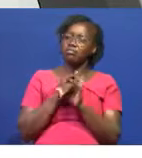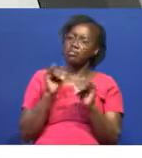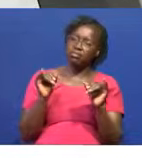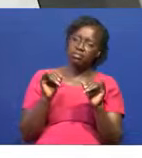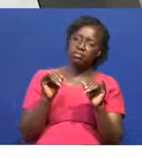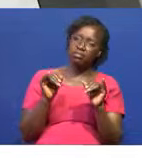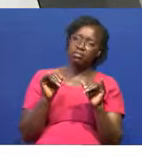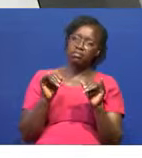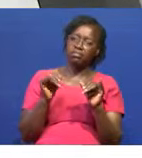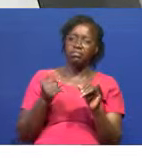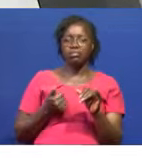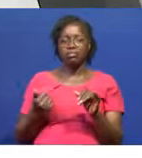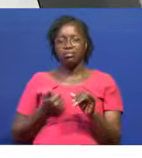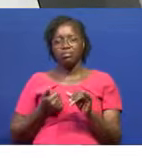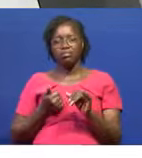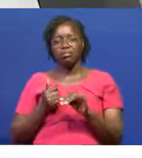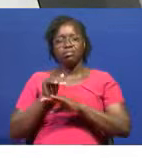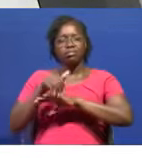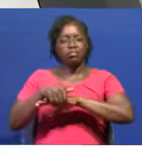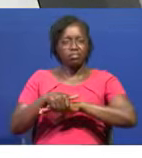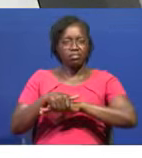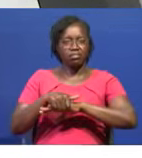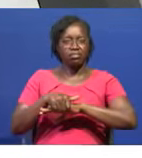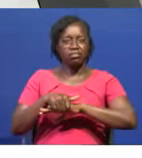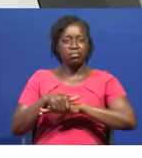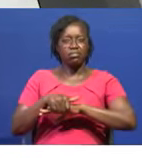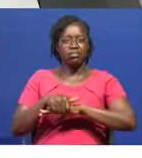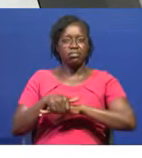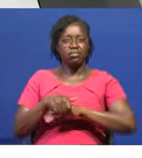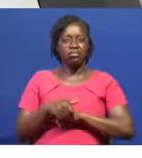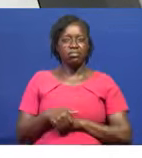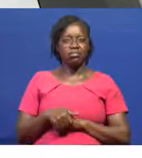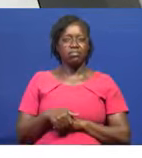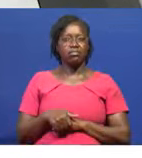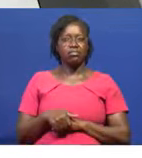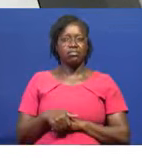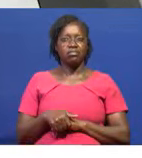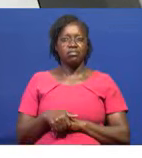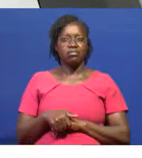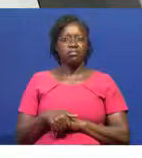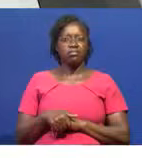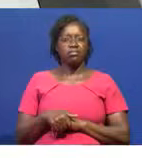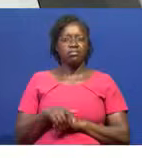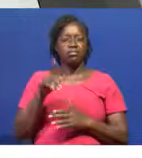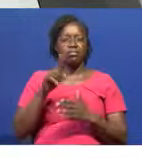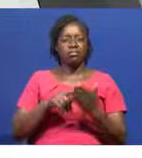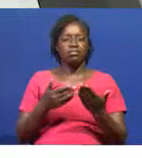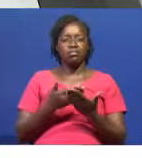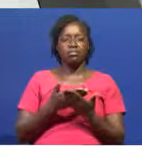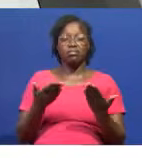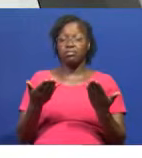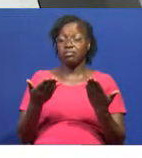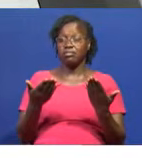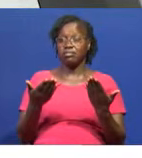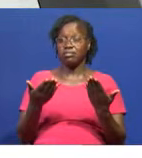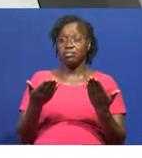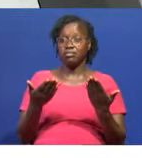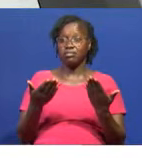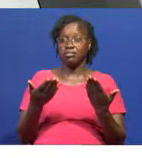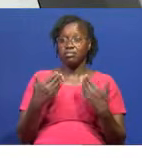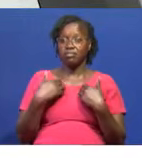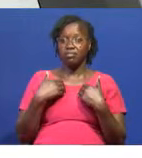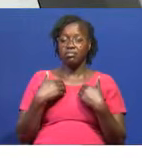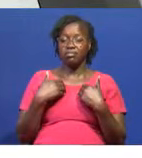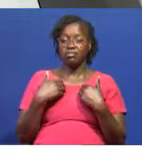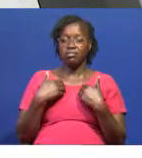when it comes to girls, sanitary towels and all that. What measures are there, or what is in place to hold some of